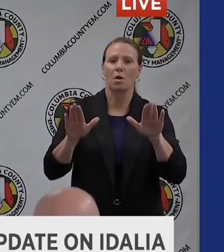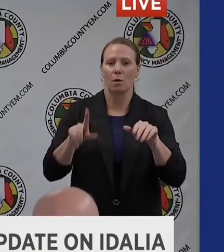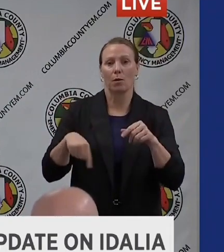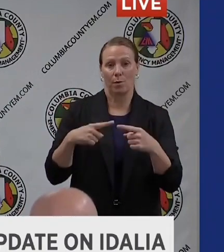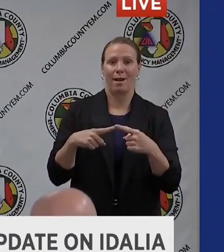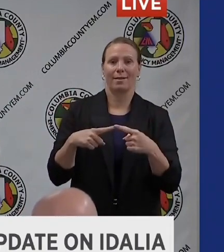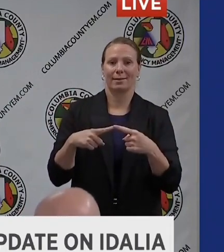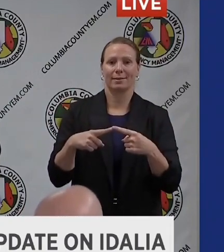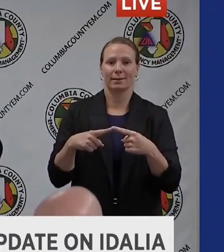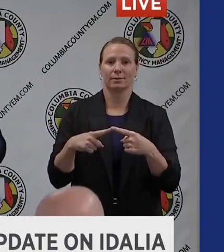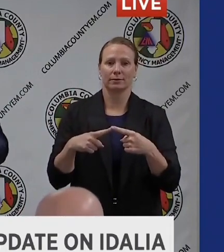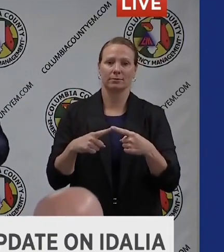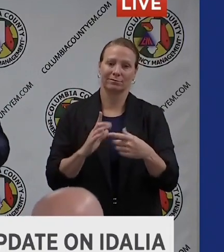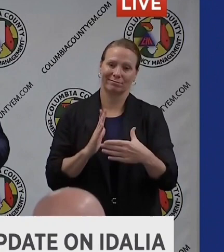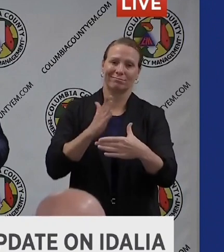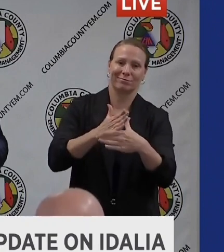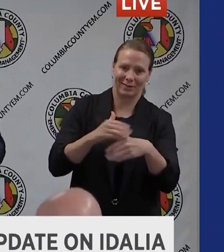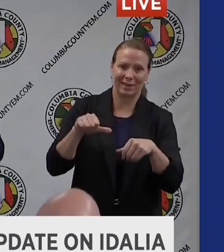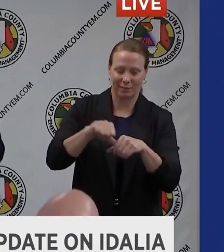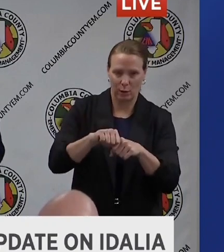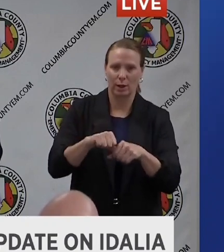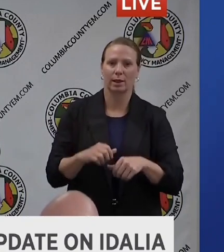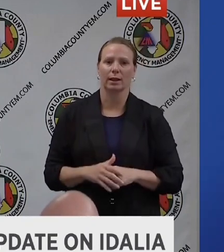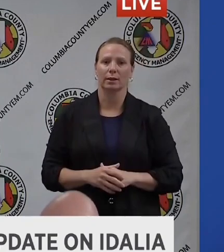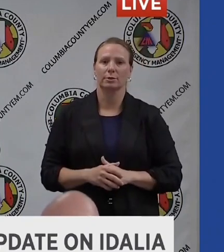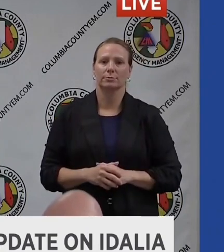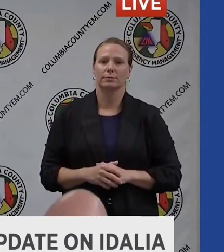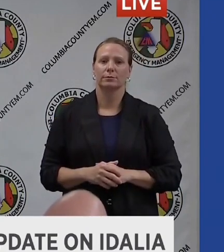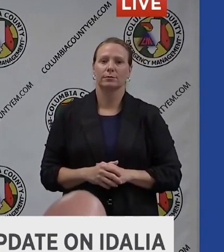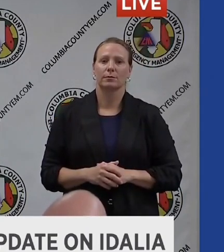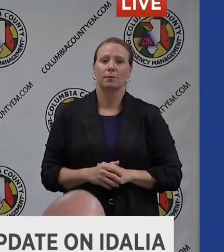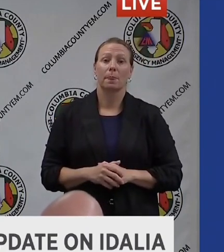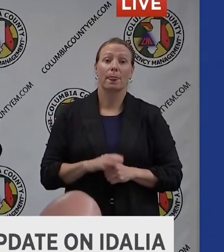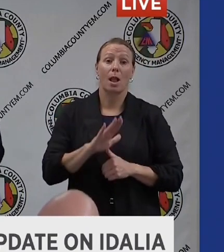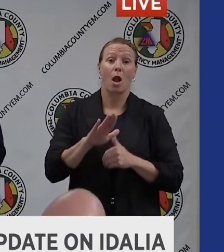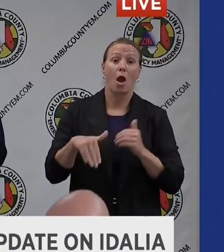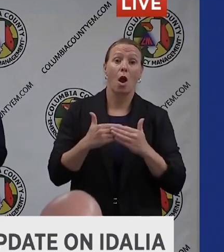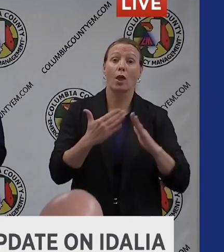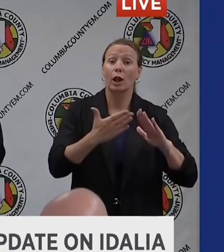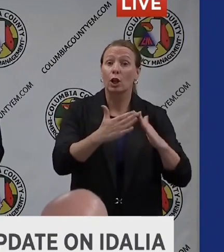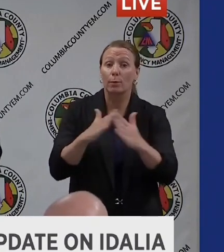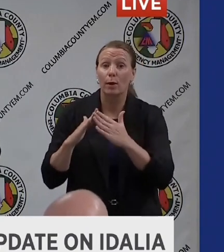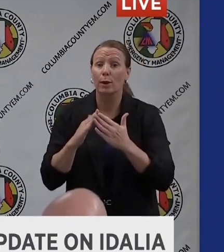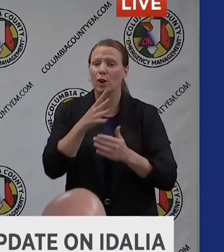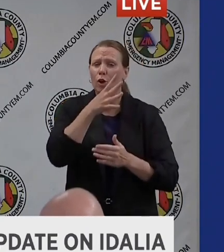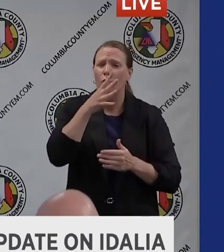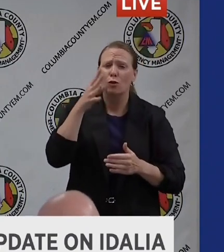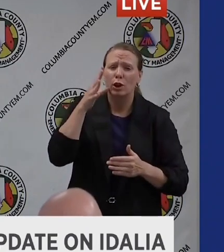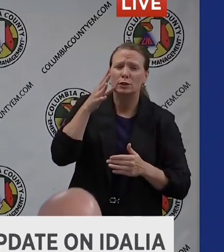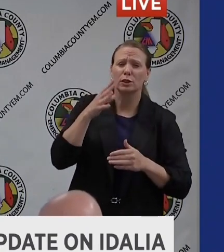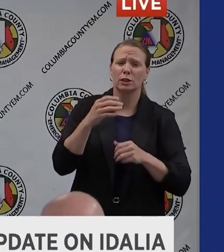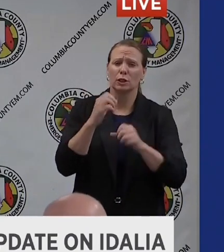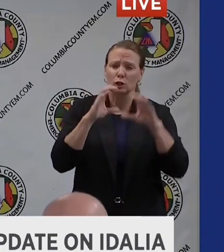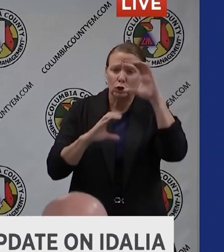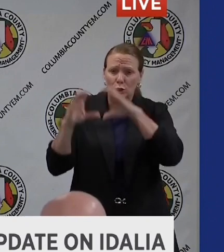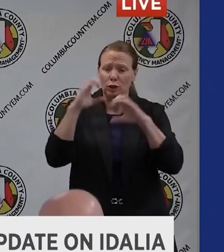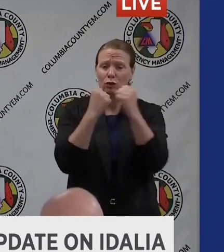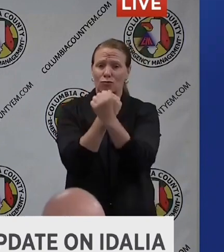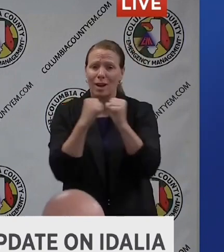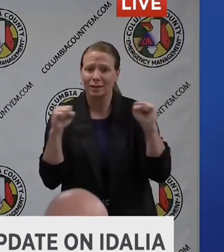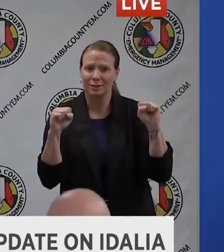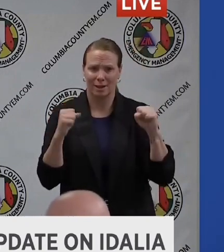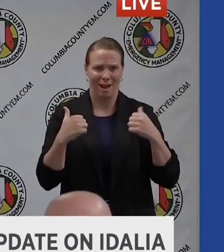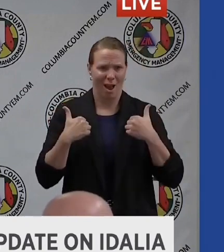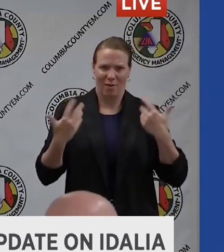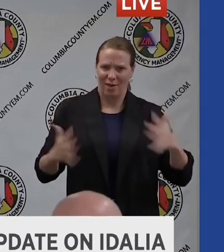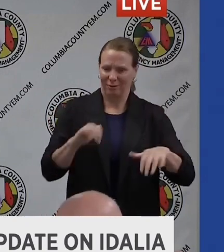in fuel. We have all 8 urban search and rescue teams from the state of Florida are activated and ready to go. Hopefully they're